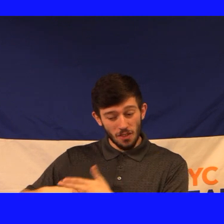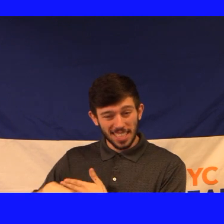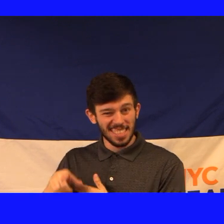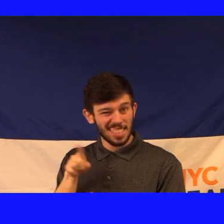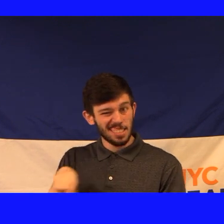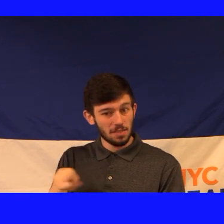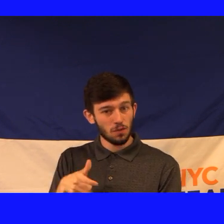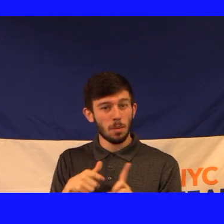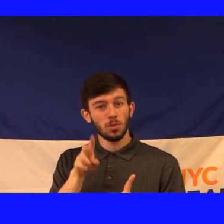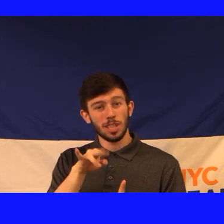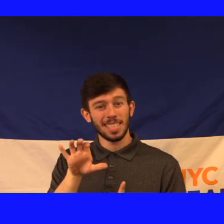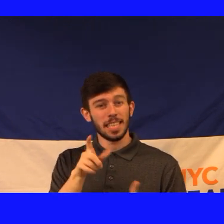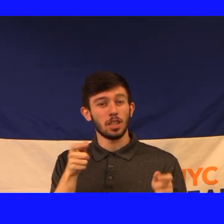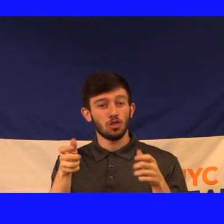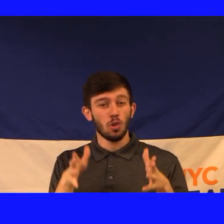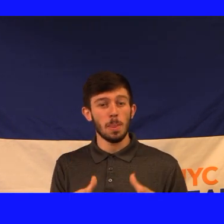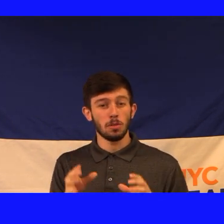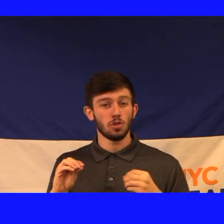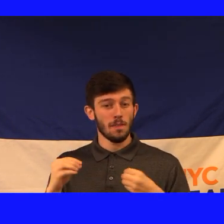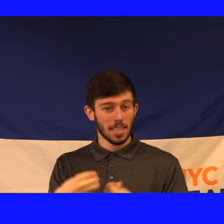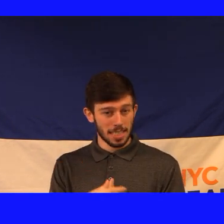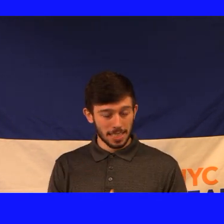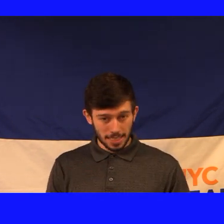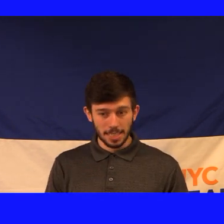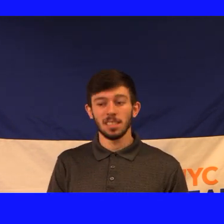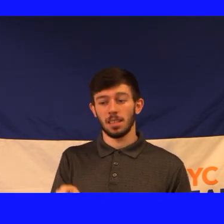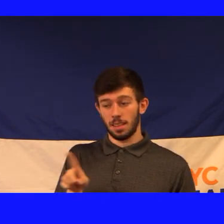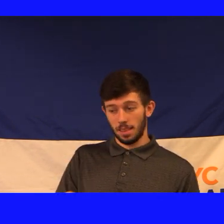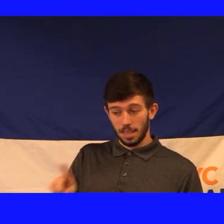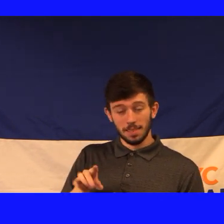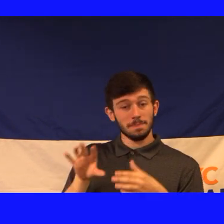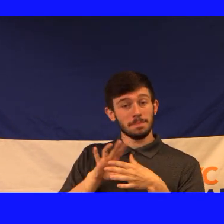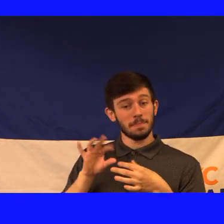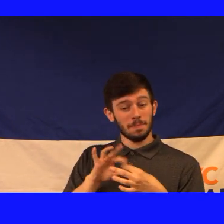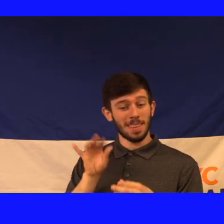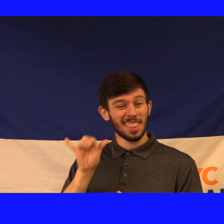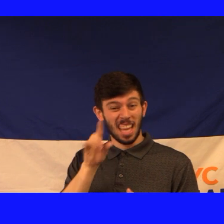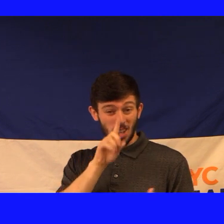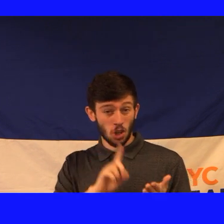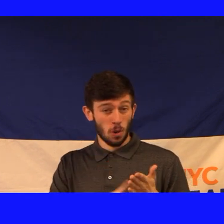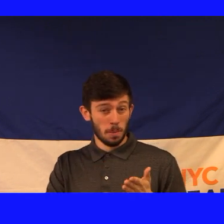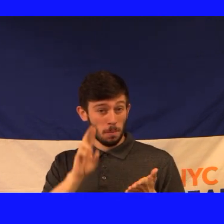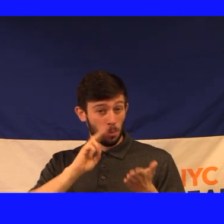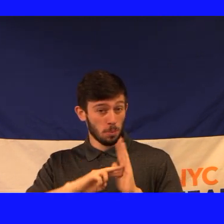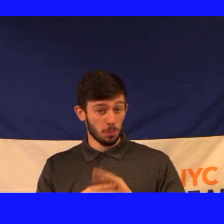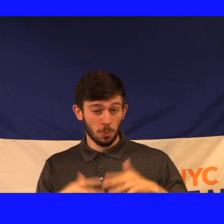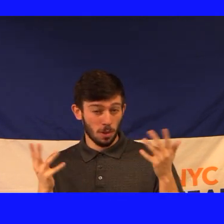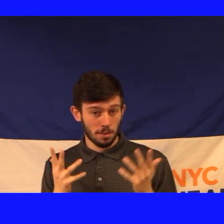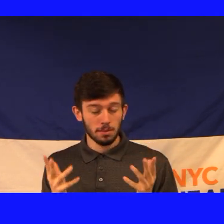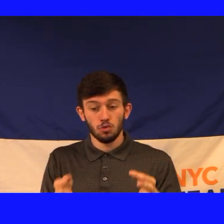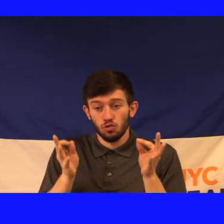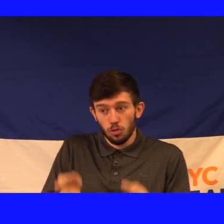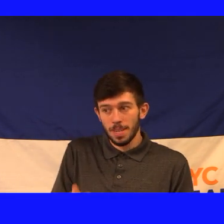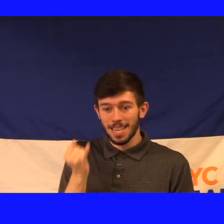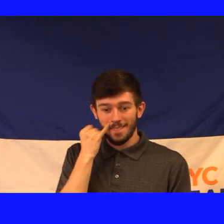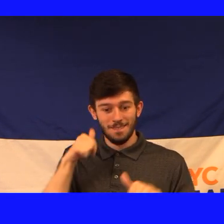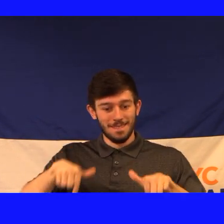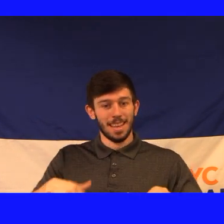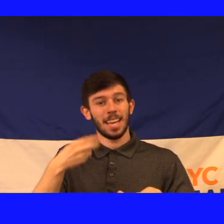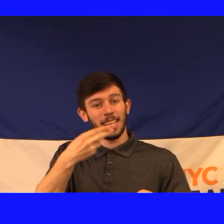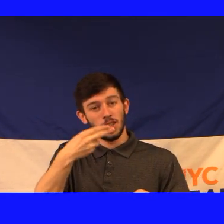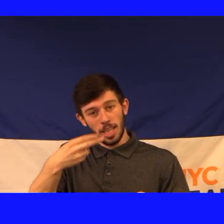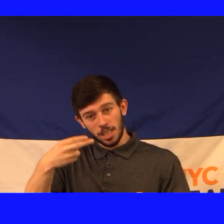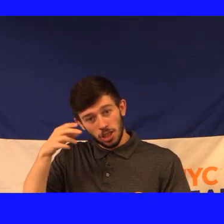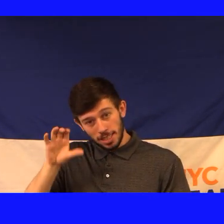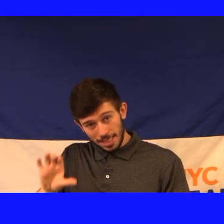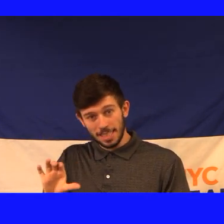York City Comptroller's Office. They stated that the purpose of the audit was to determine whether health and hospitals